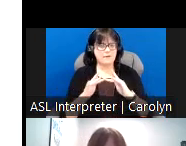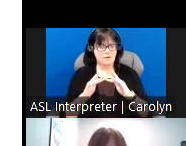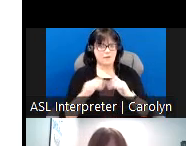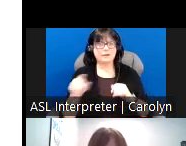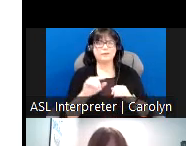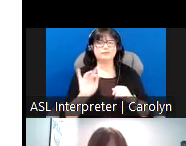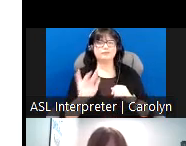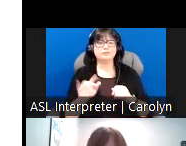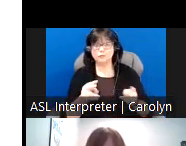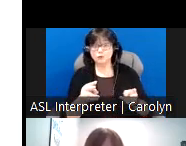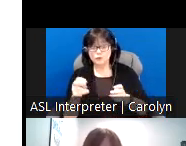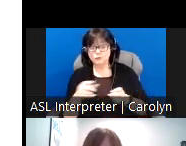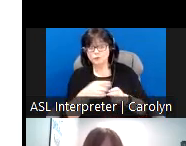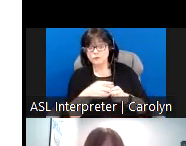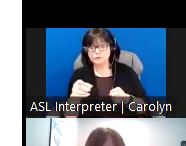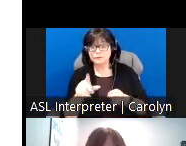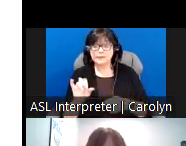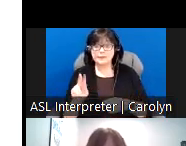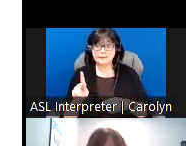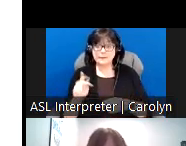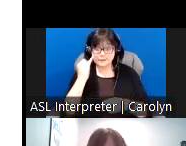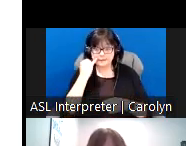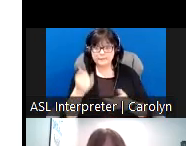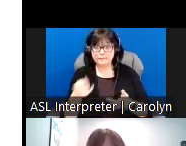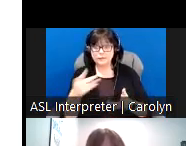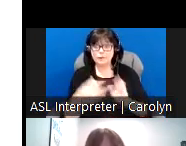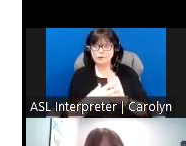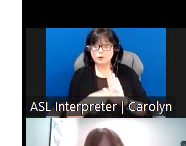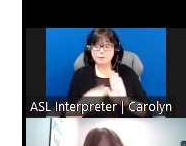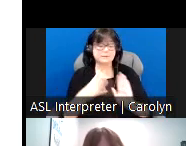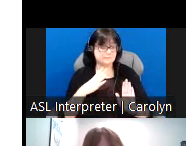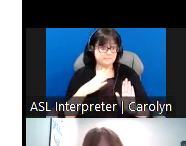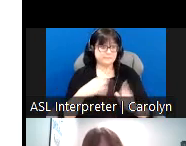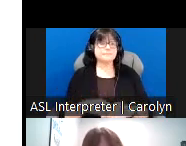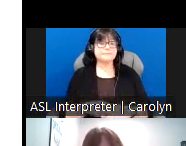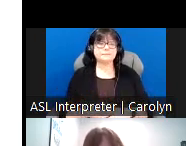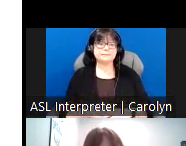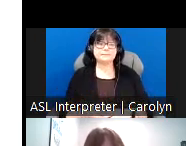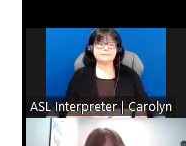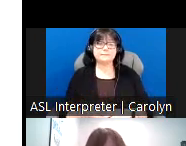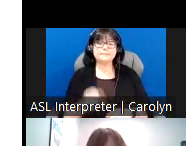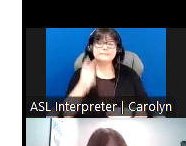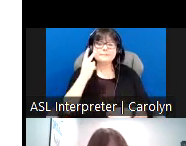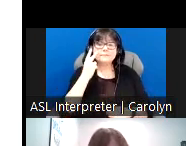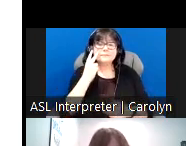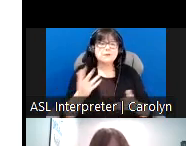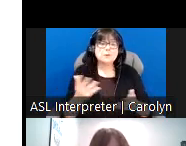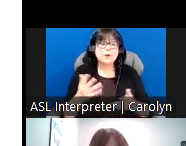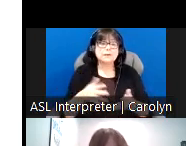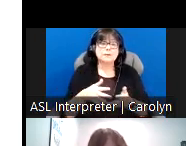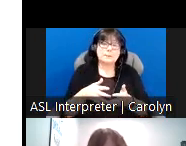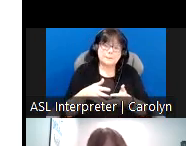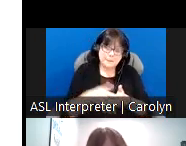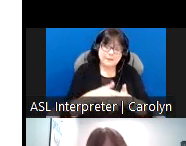copy the link if you would like. It allows practitioners to identify the embedded knowledge, skills, and attitude